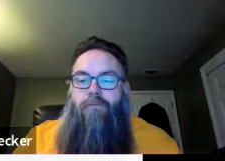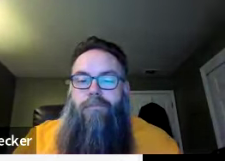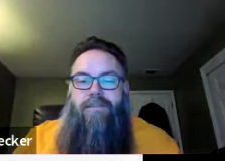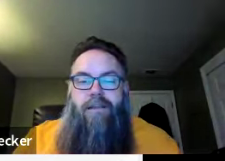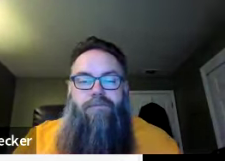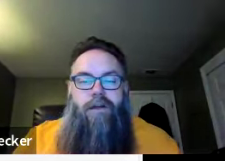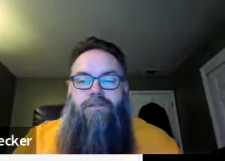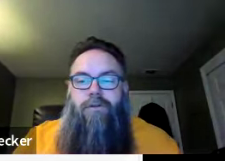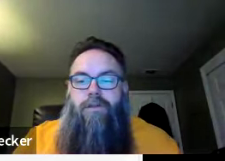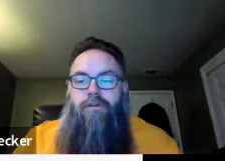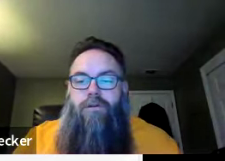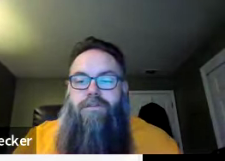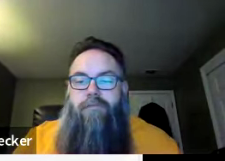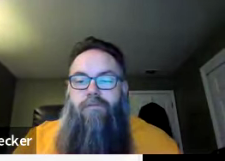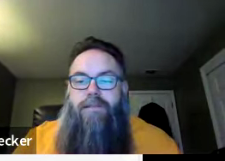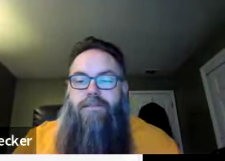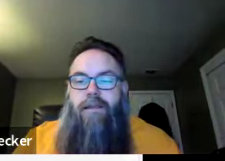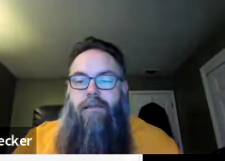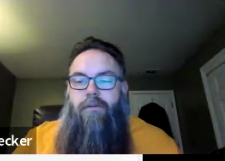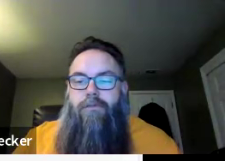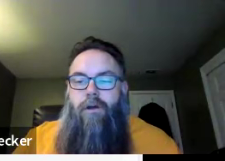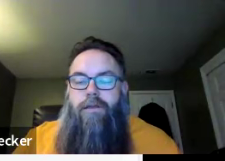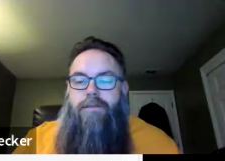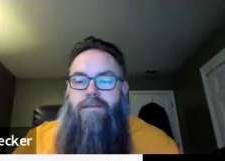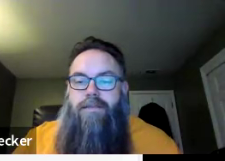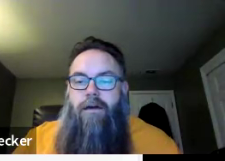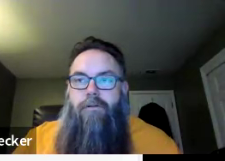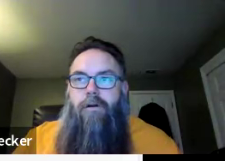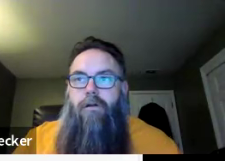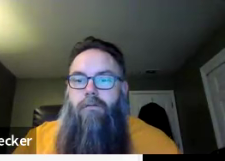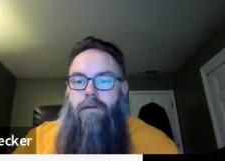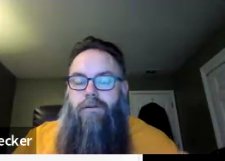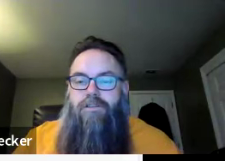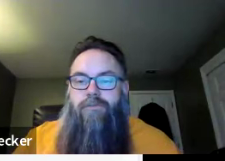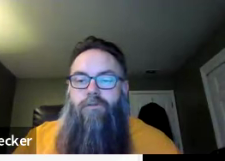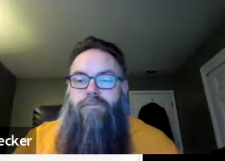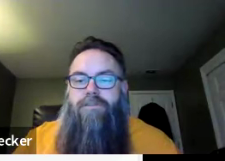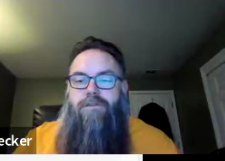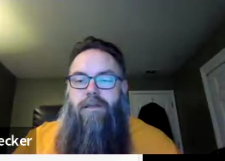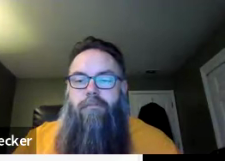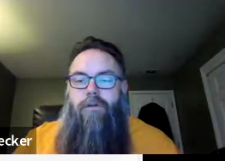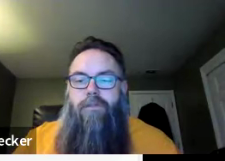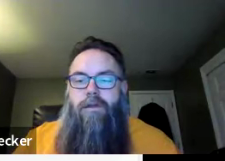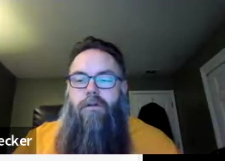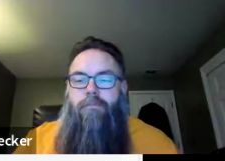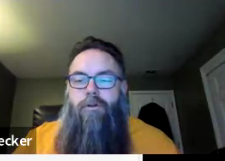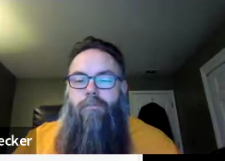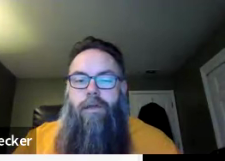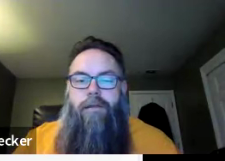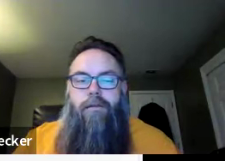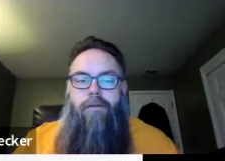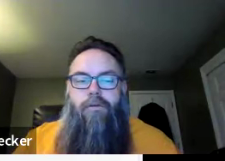ones that were misidentified during the course of the rate study. We've already sent out our acknowledgement forms to them with